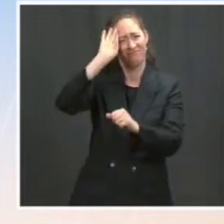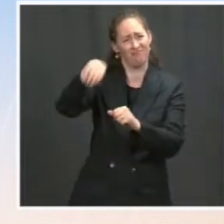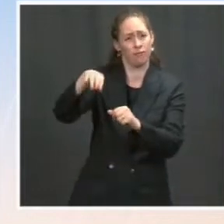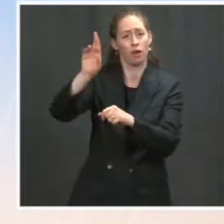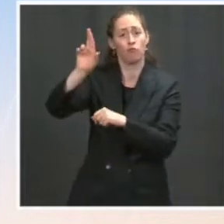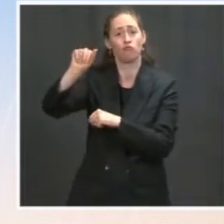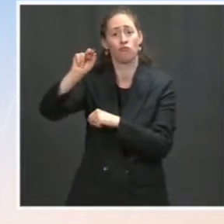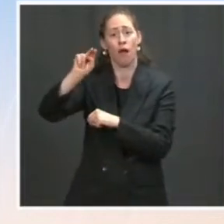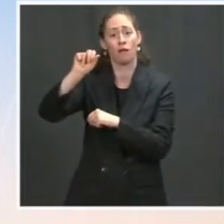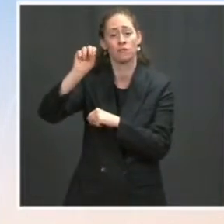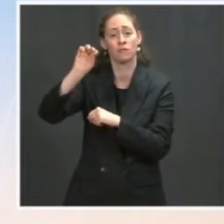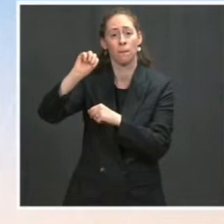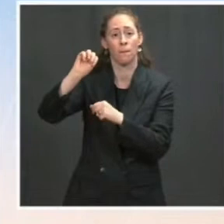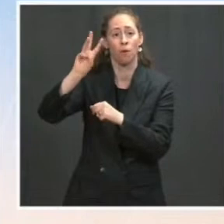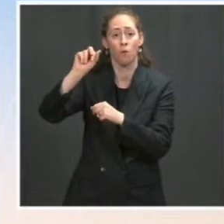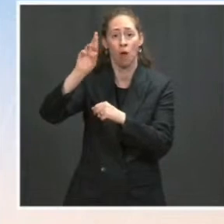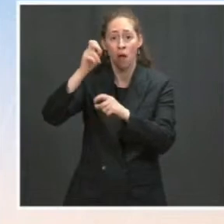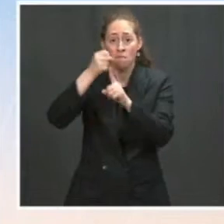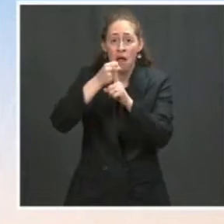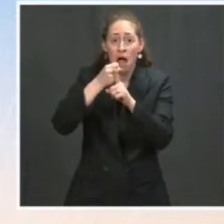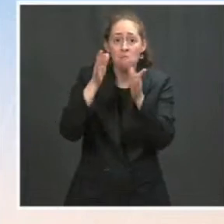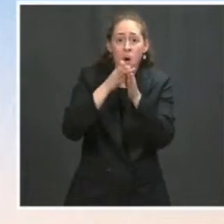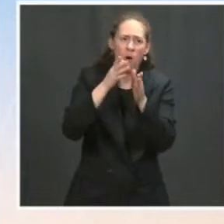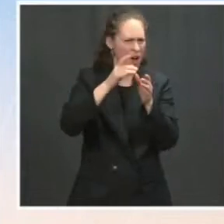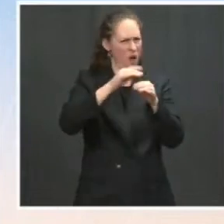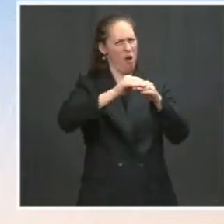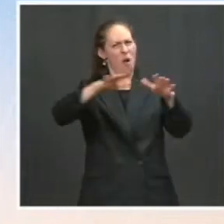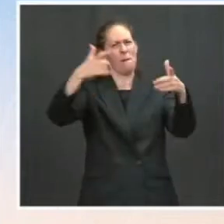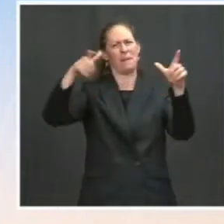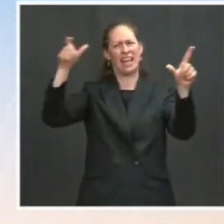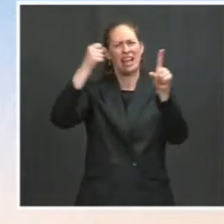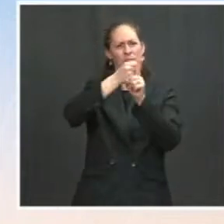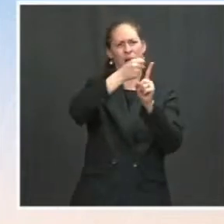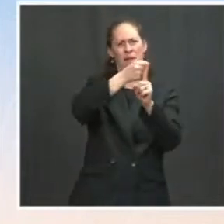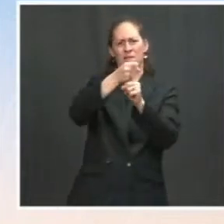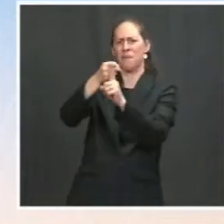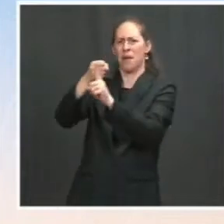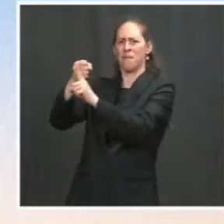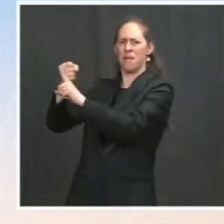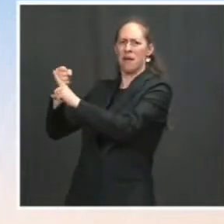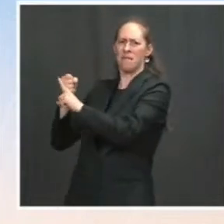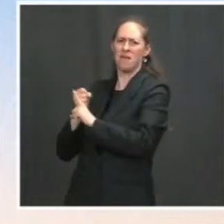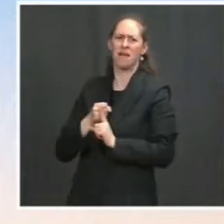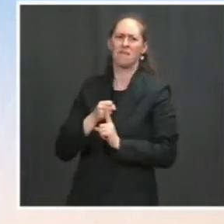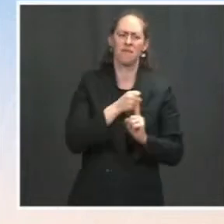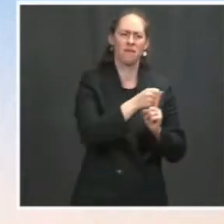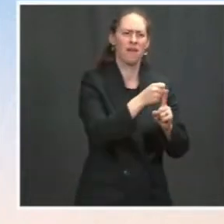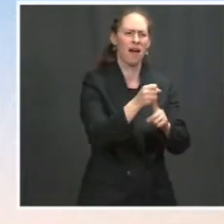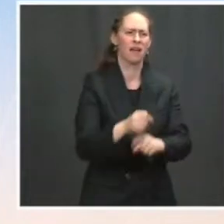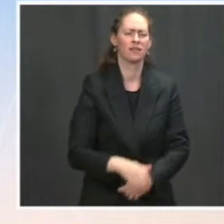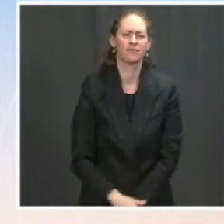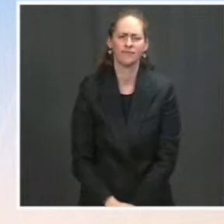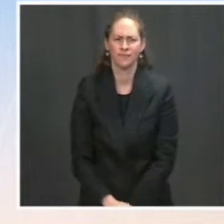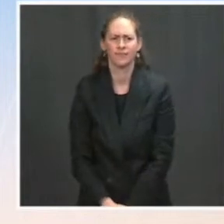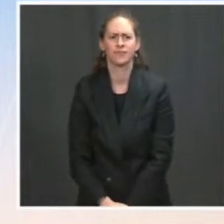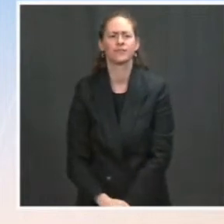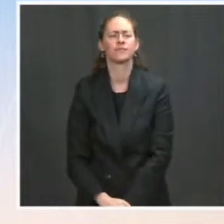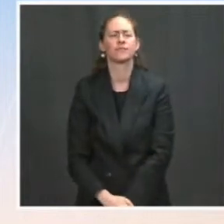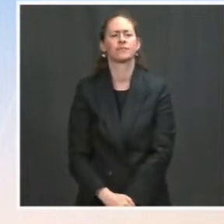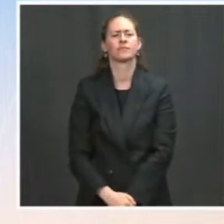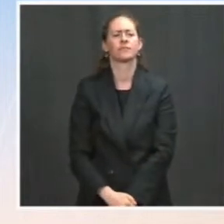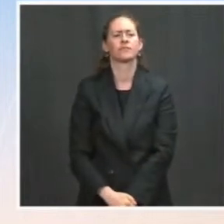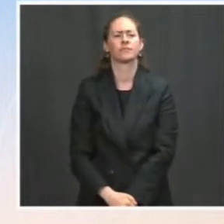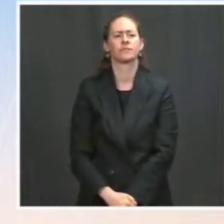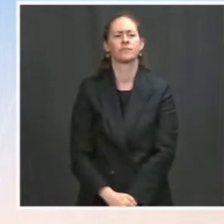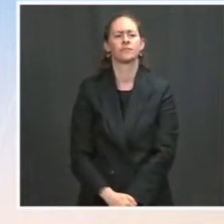during the COVID pandemic was the hospital sector that was affected by ransomware. Clearly, we see that criminal actors